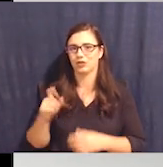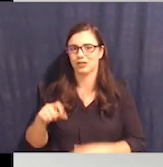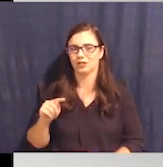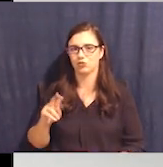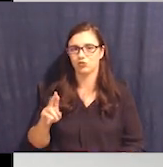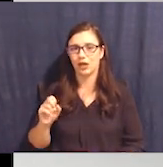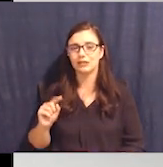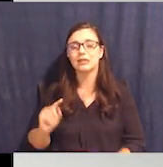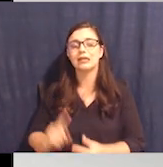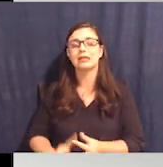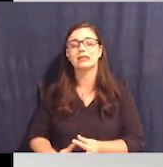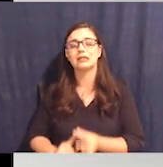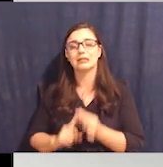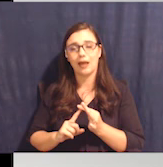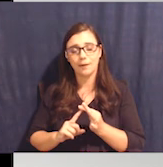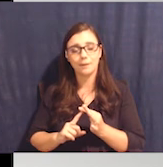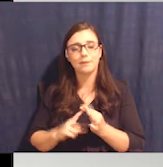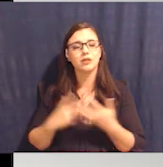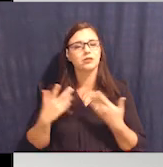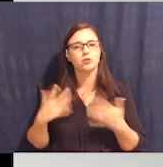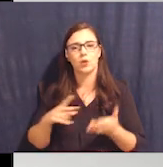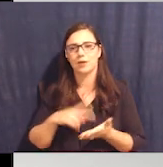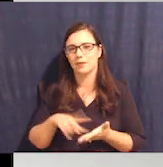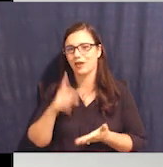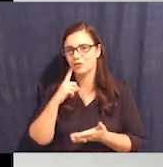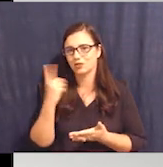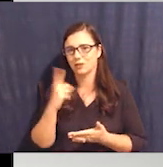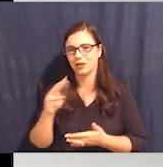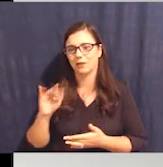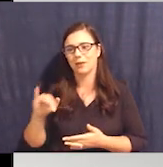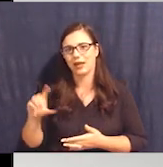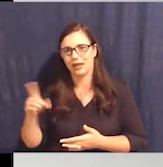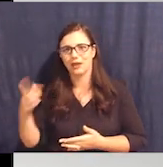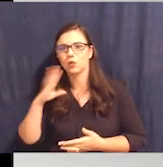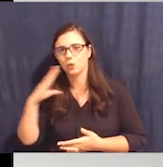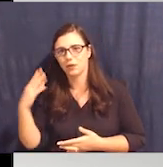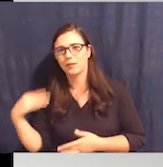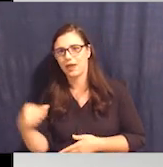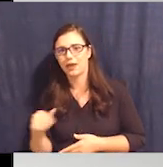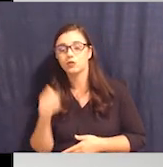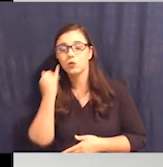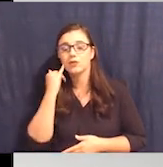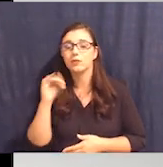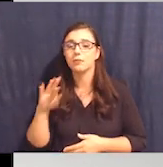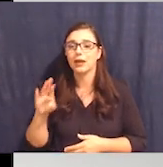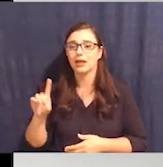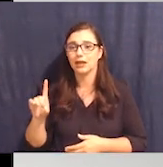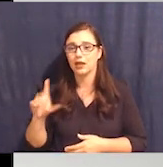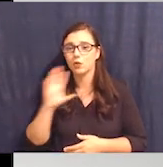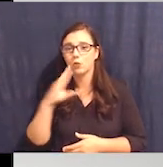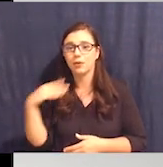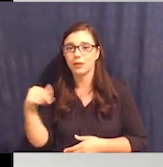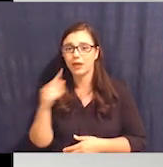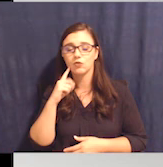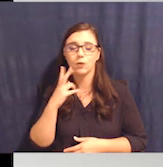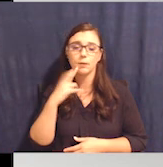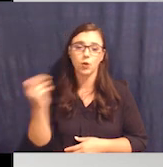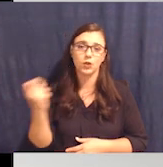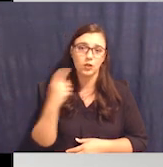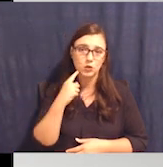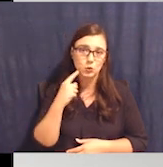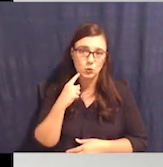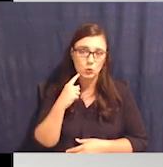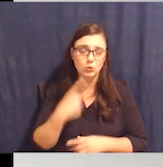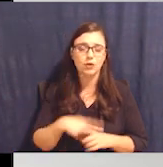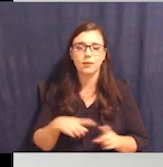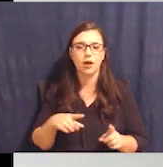a special needs trust, except you don't want to pay for something that Medicaid will pay for. So if Medicaid will pay to pull a